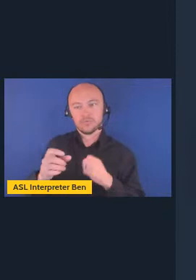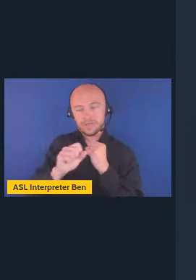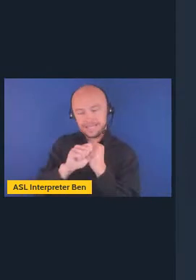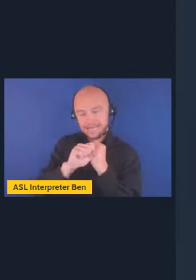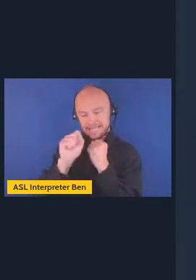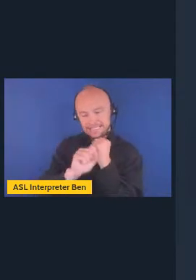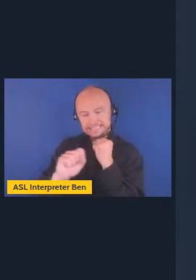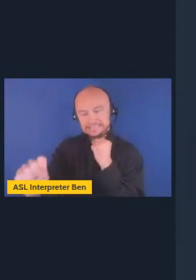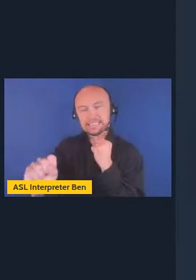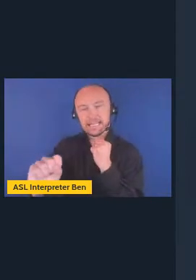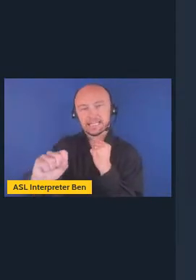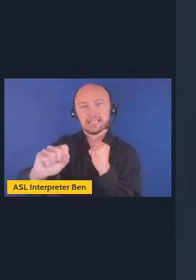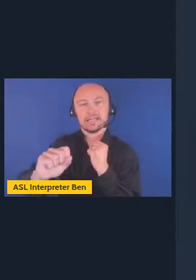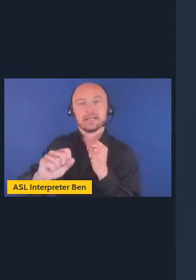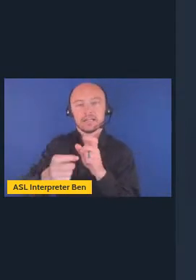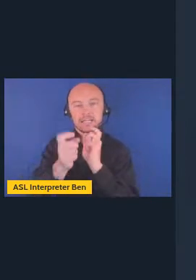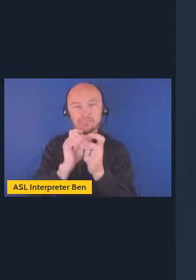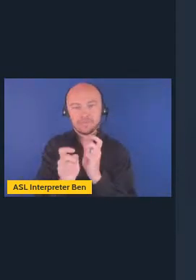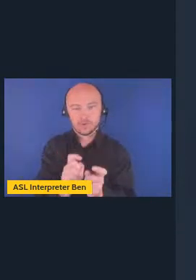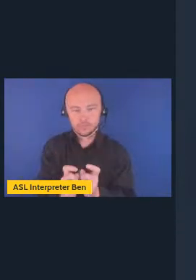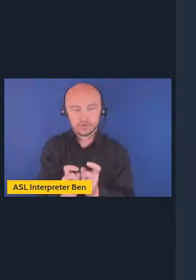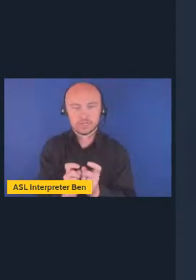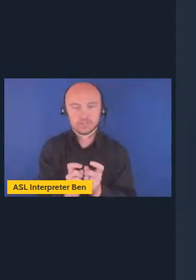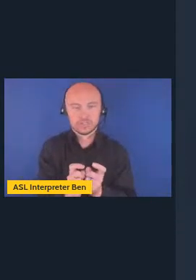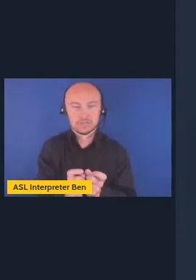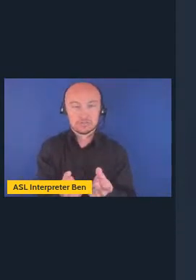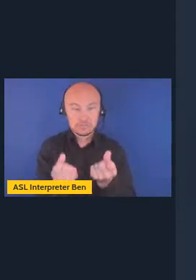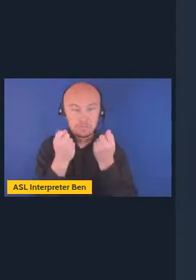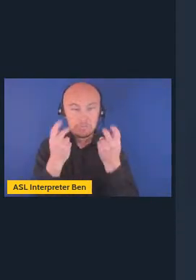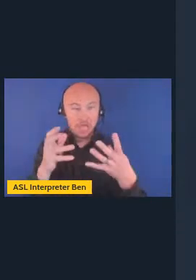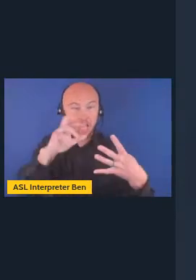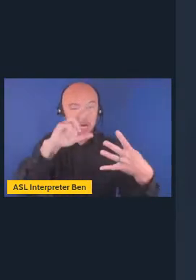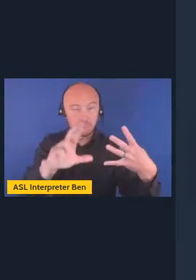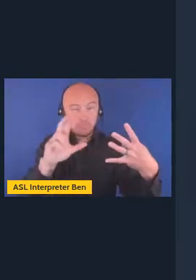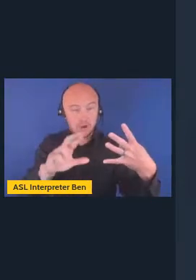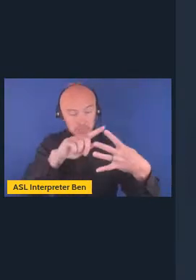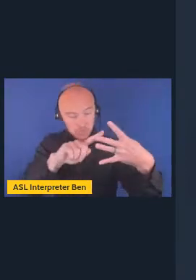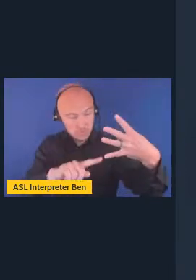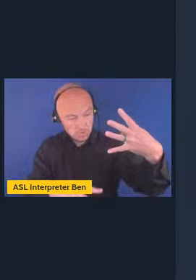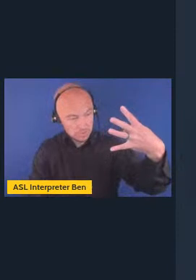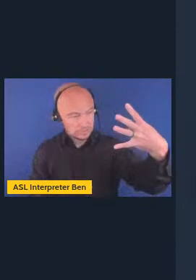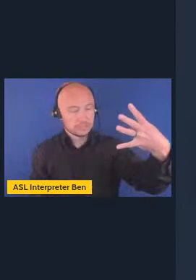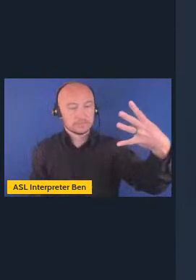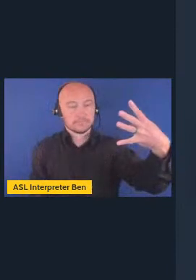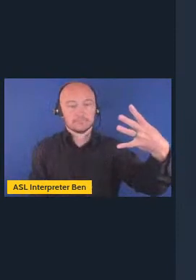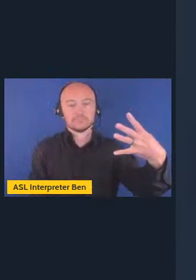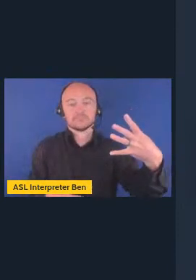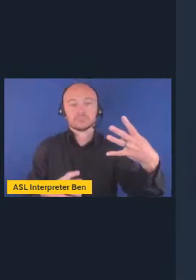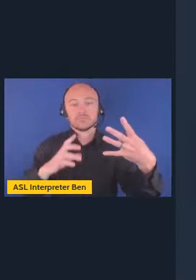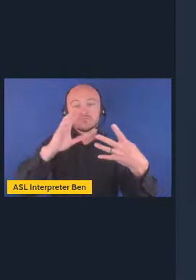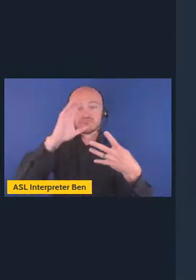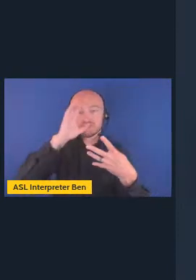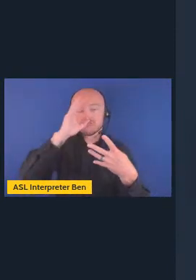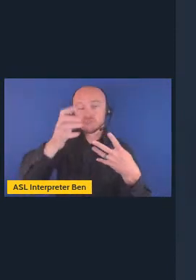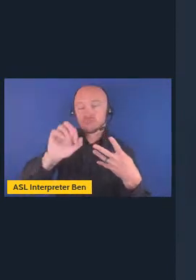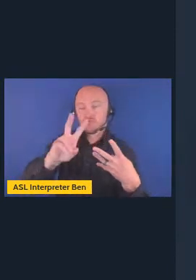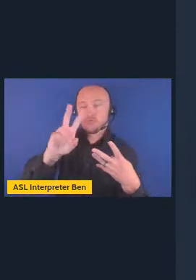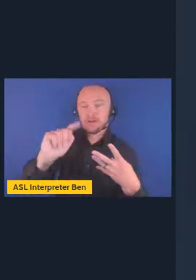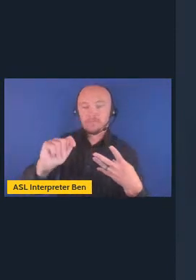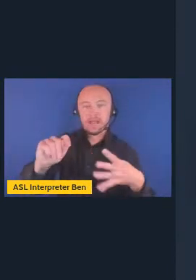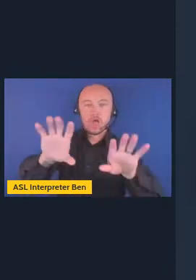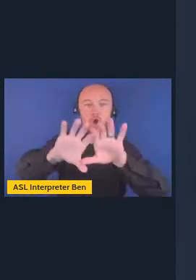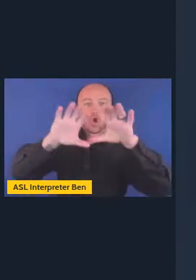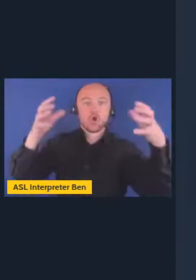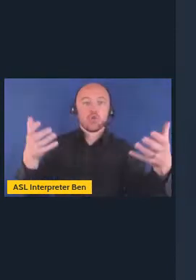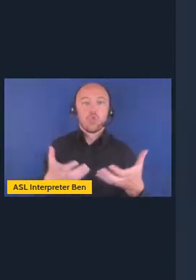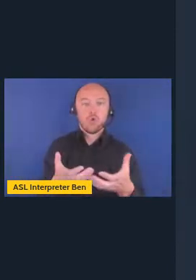configuration presets. So if you have a lot of repositories to manage, with Renovate, you can create a global base configuration